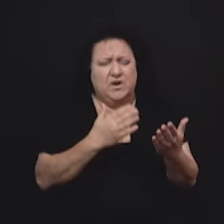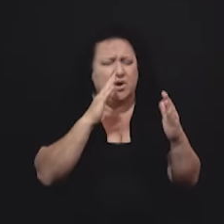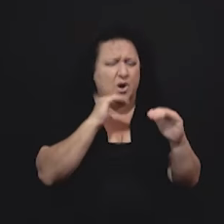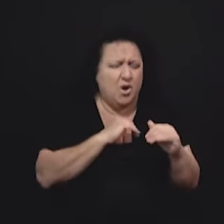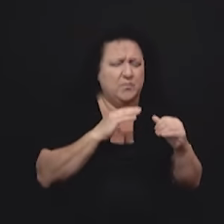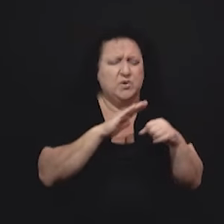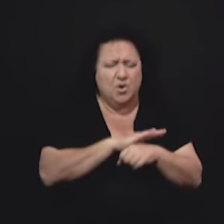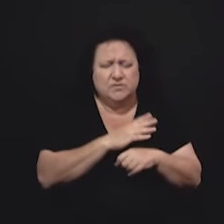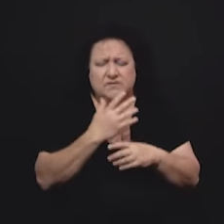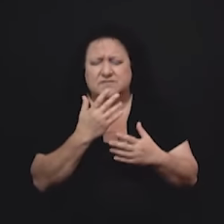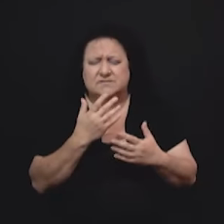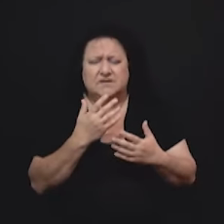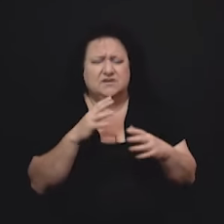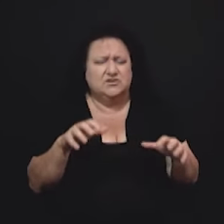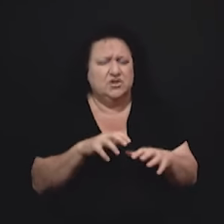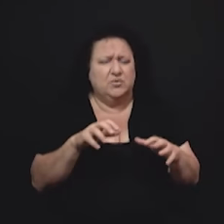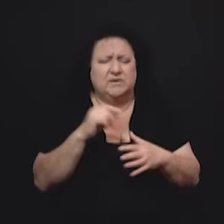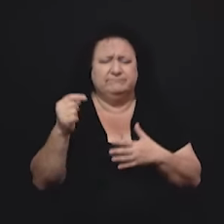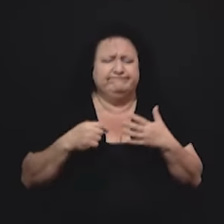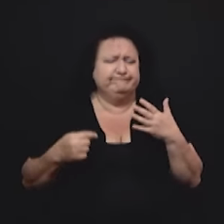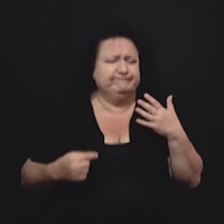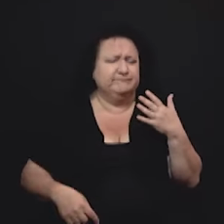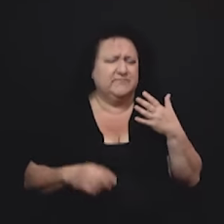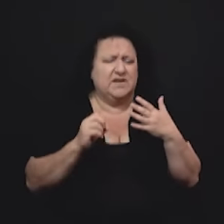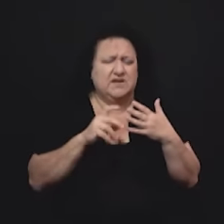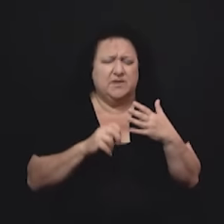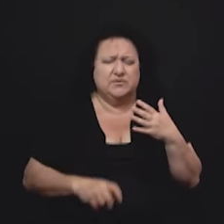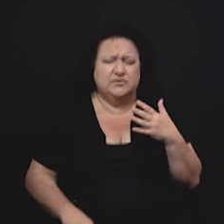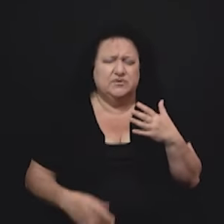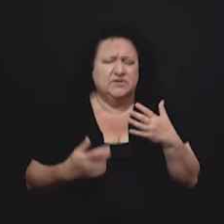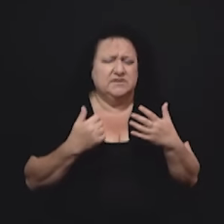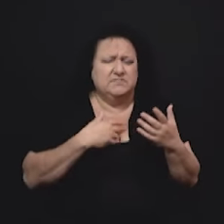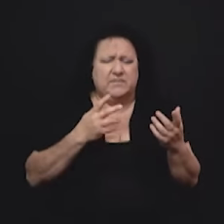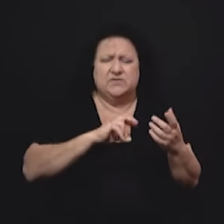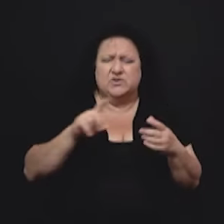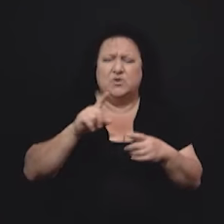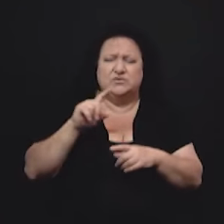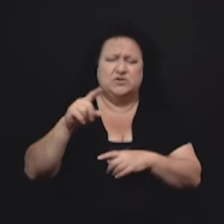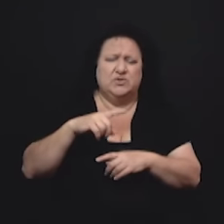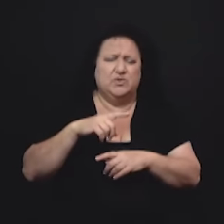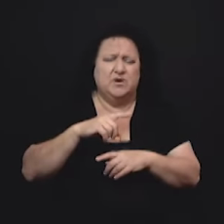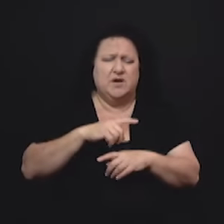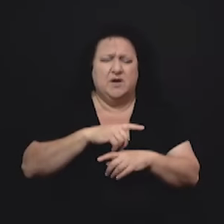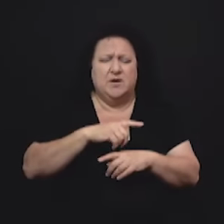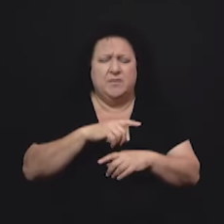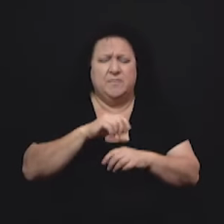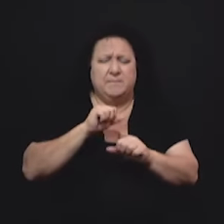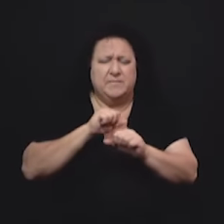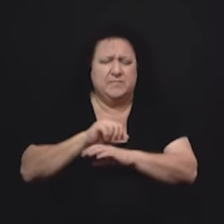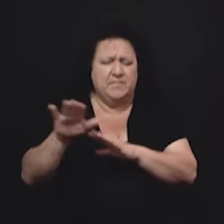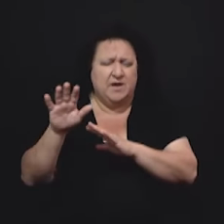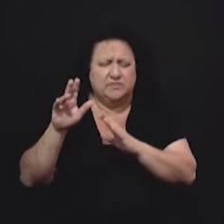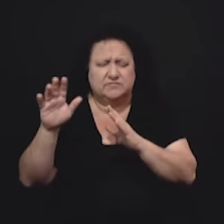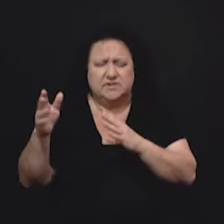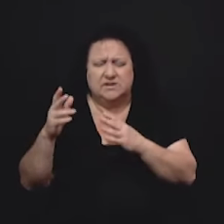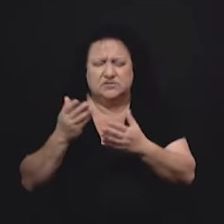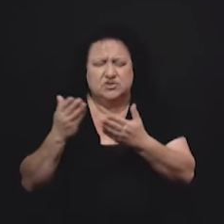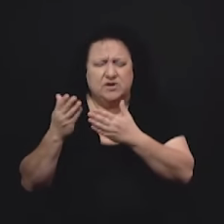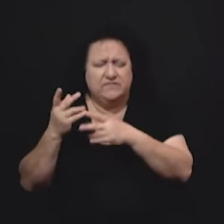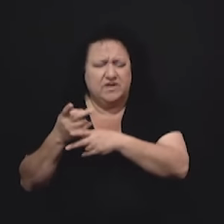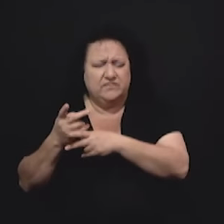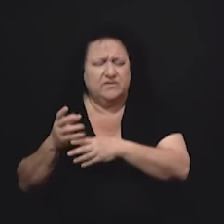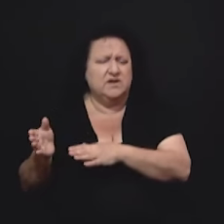to the mission at Mountain Brook and serve faithfully, or whether that would be to join and gather with others as we share meals,